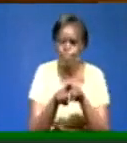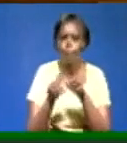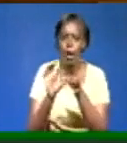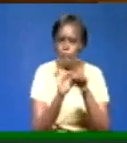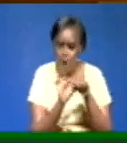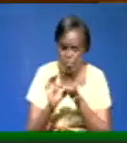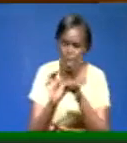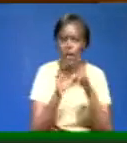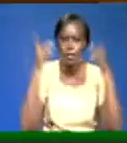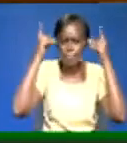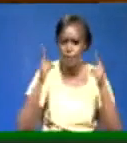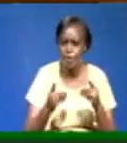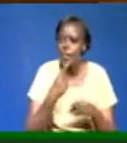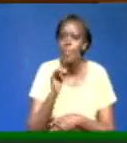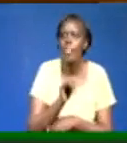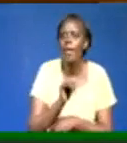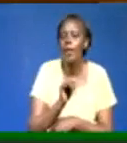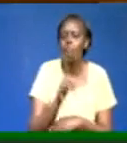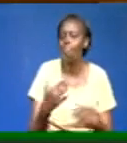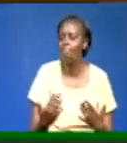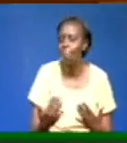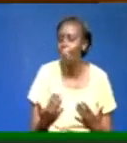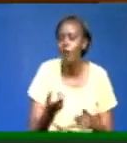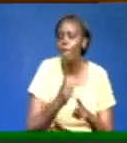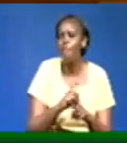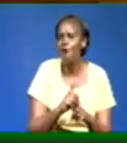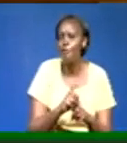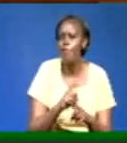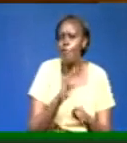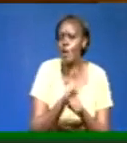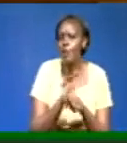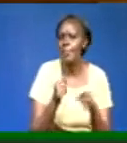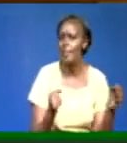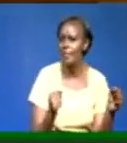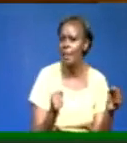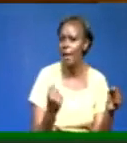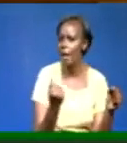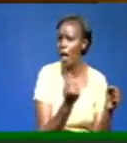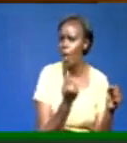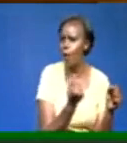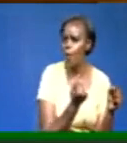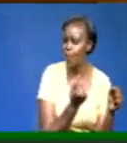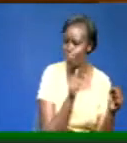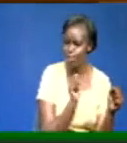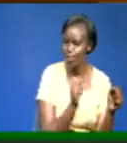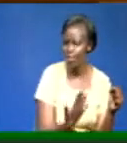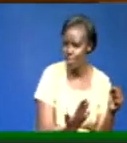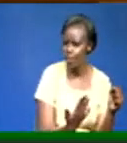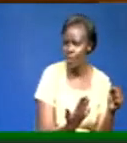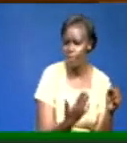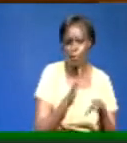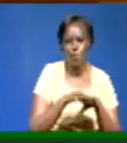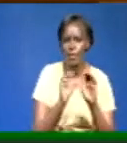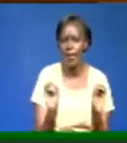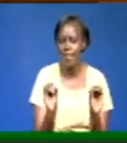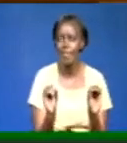now wanting to say it was from the minority side alone, that is also unfortunate,